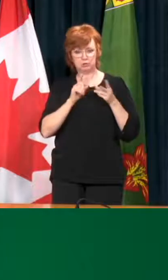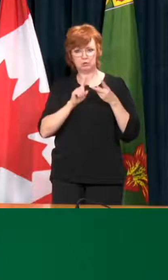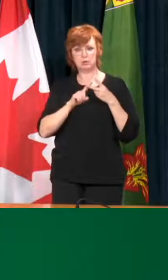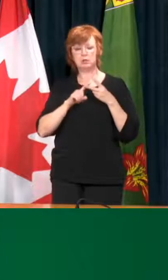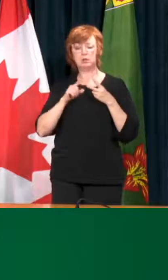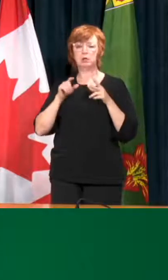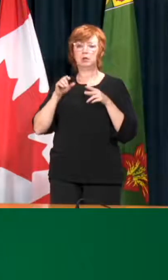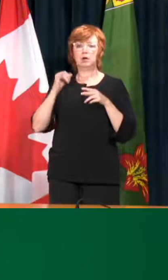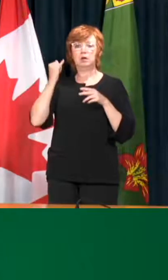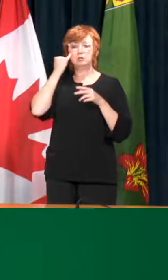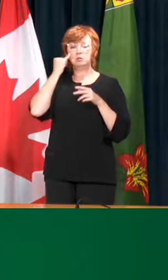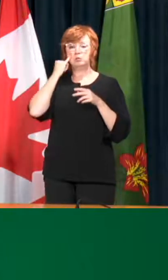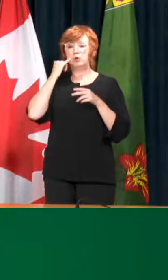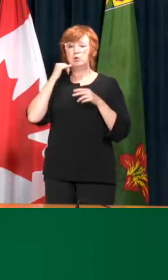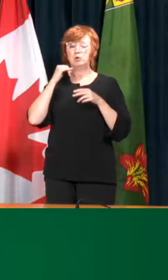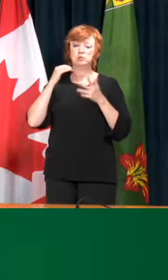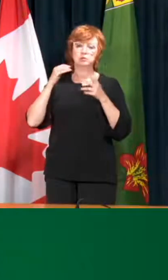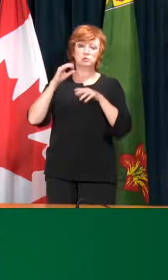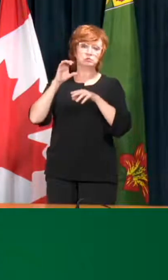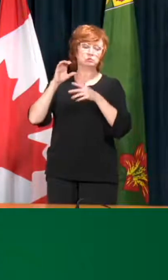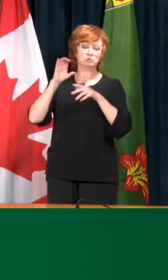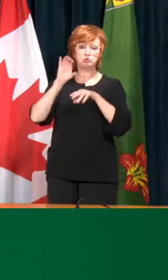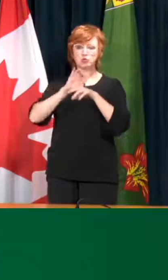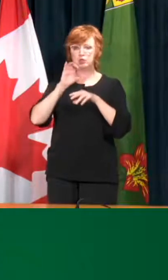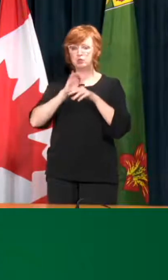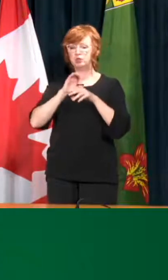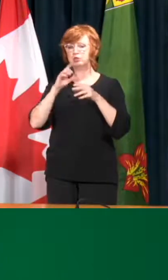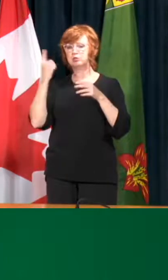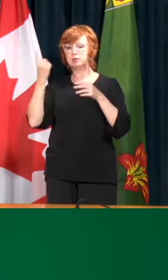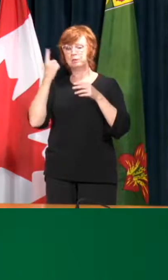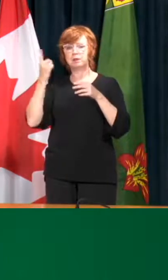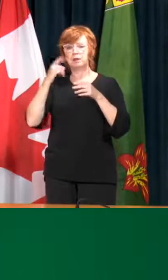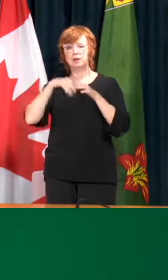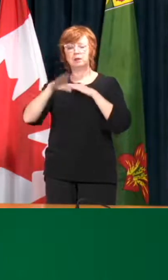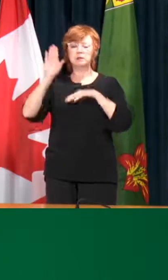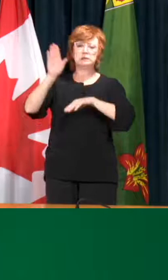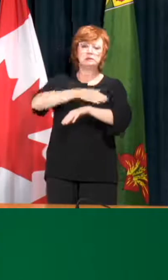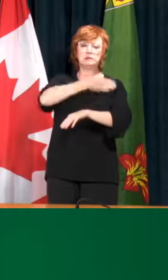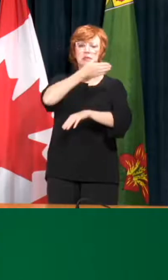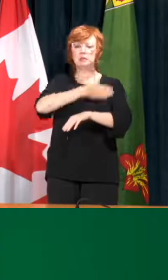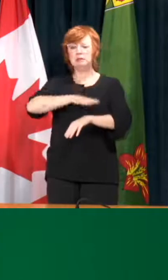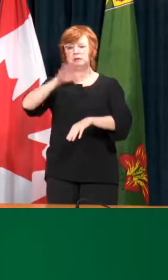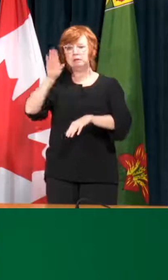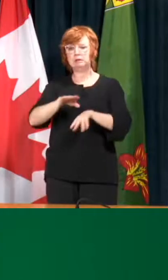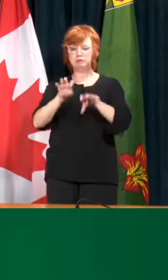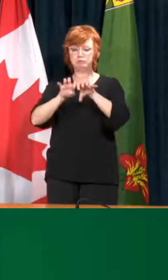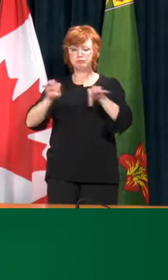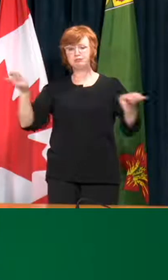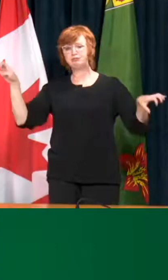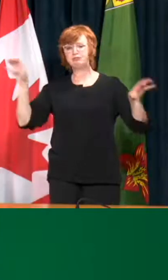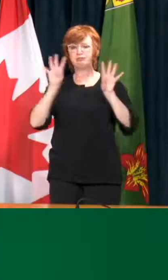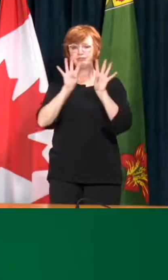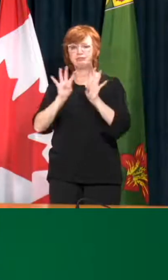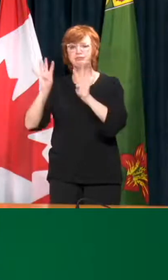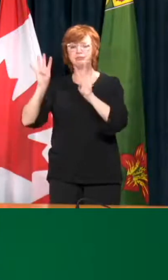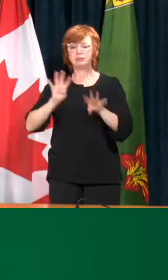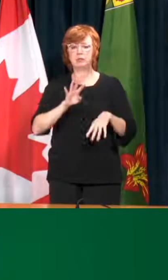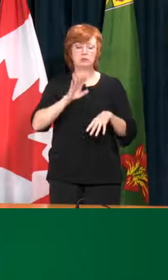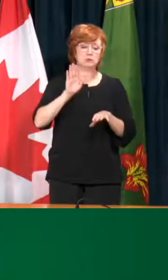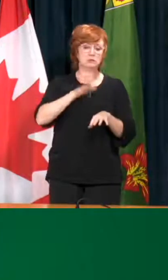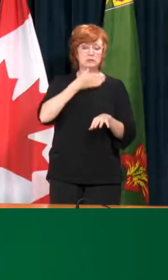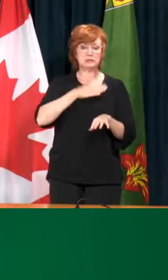2 meters away and they're in a poorly ventilated, closed environment, that's a higher risk. So I think those are the principles we need to be aware